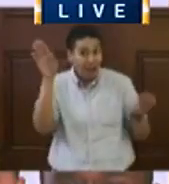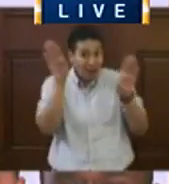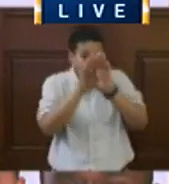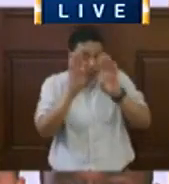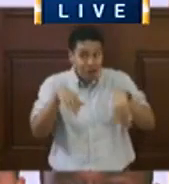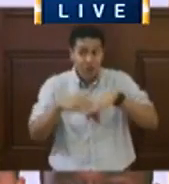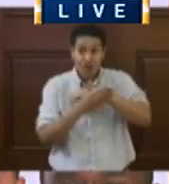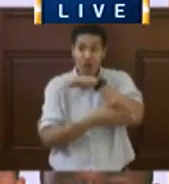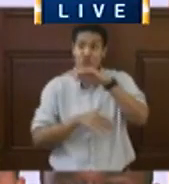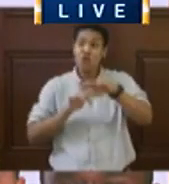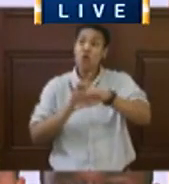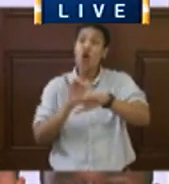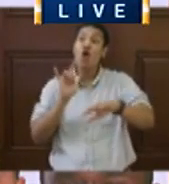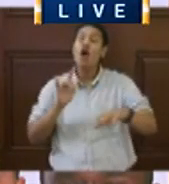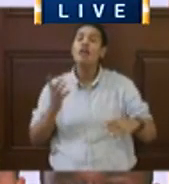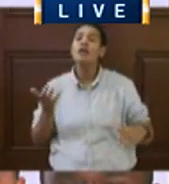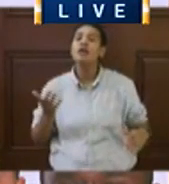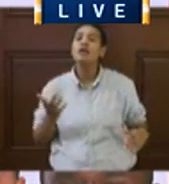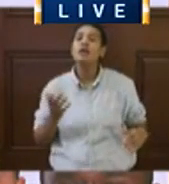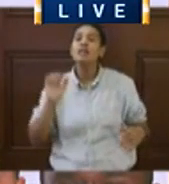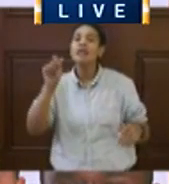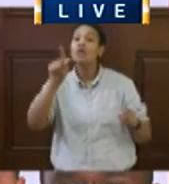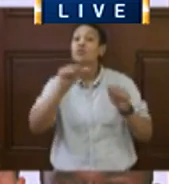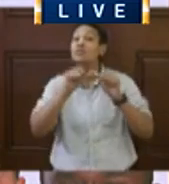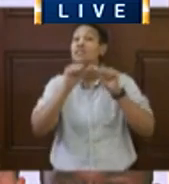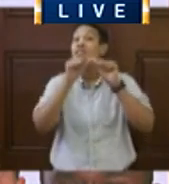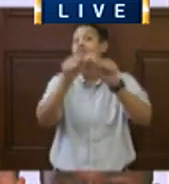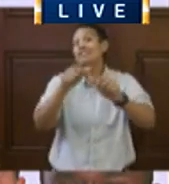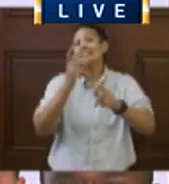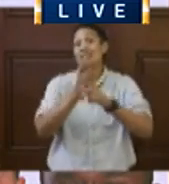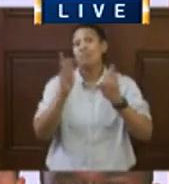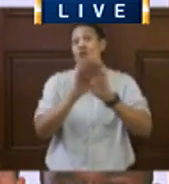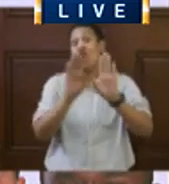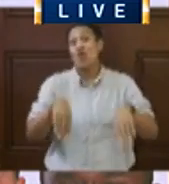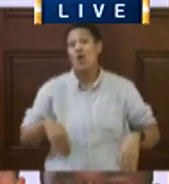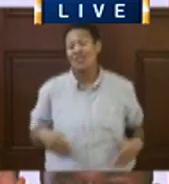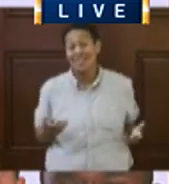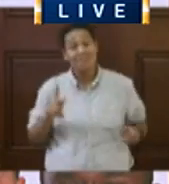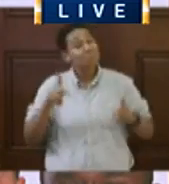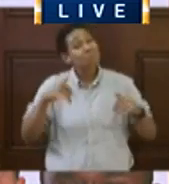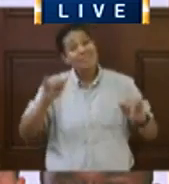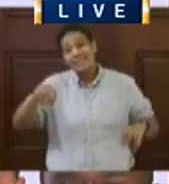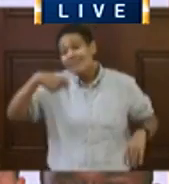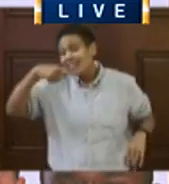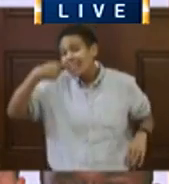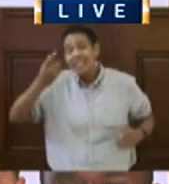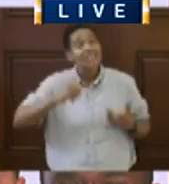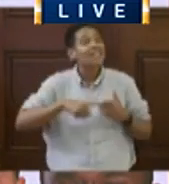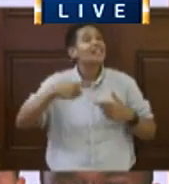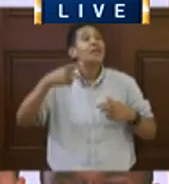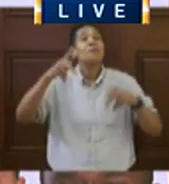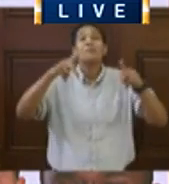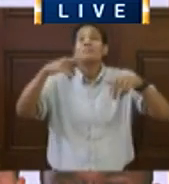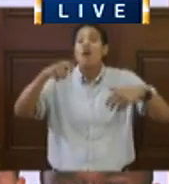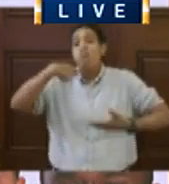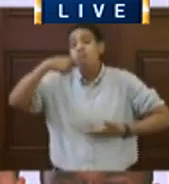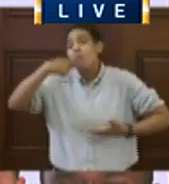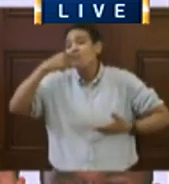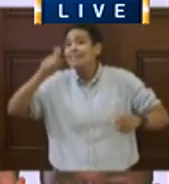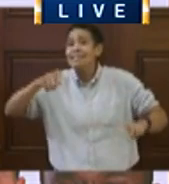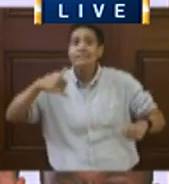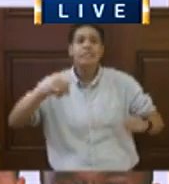early, the question is, can you sustain it? People still need to eat. They still need to have,